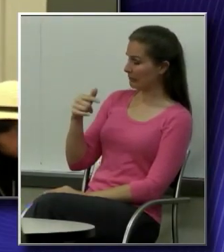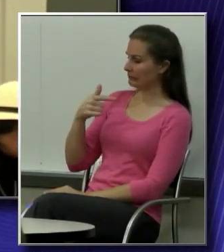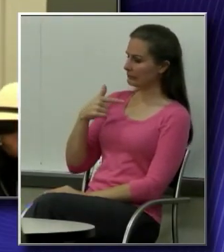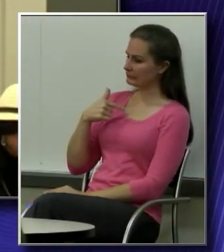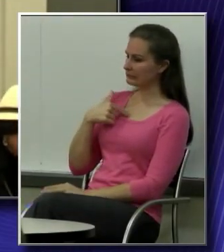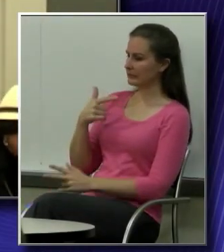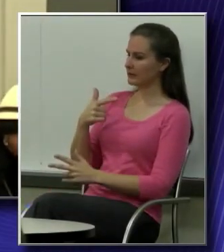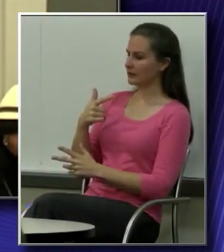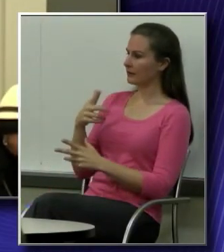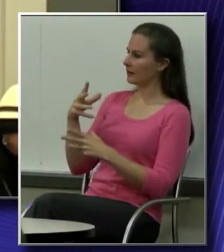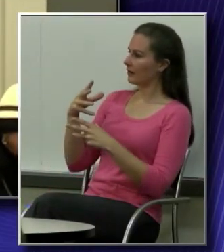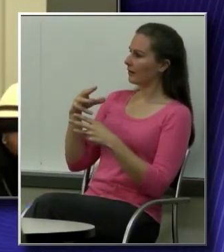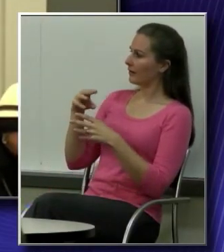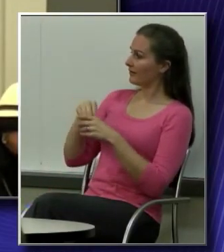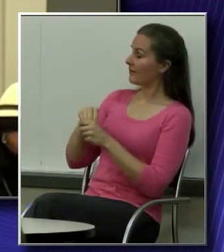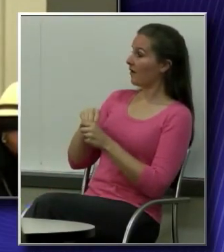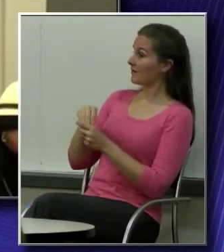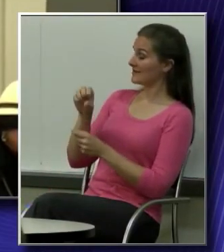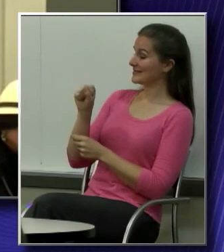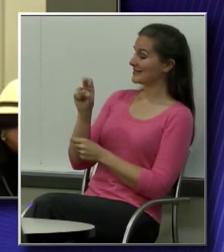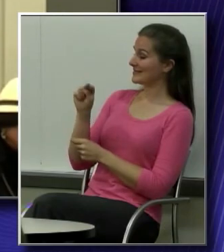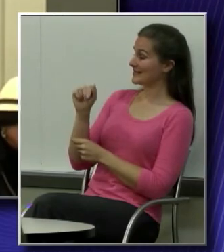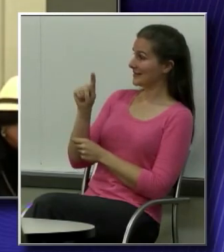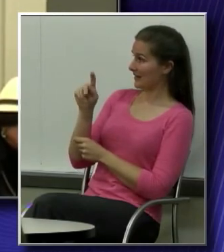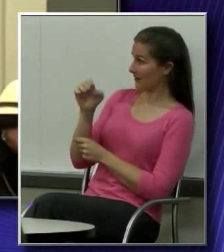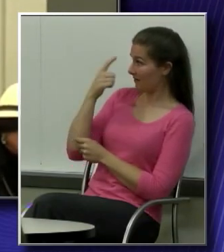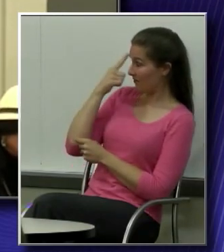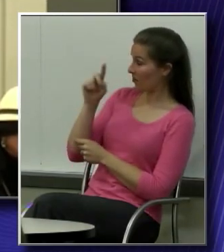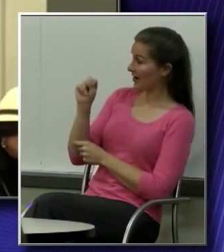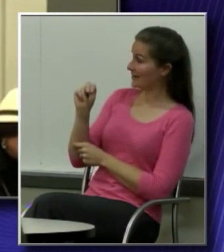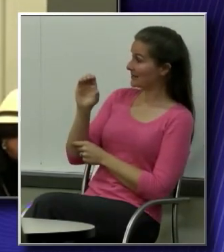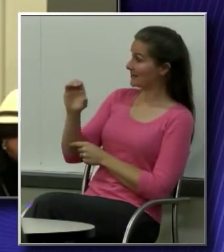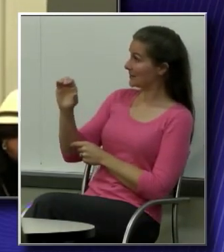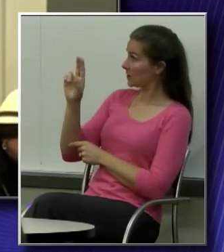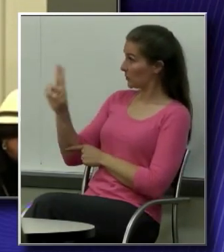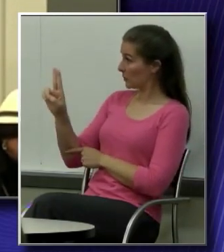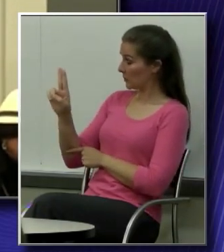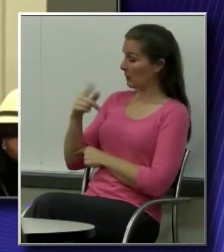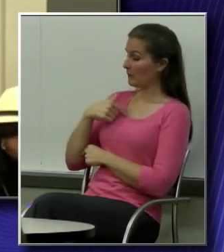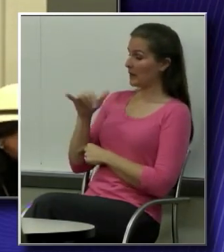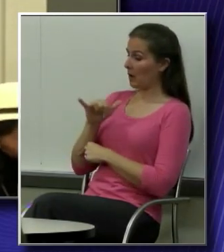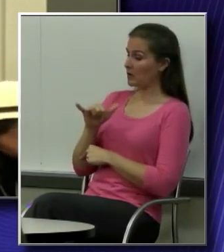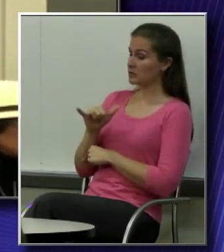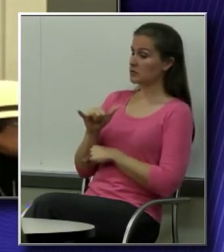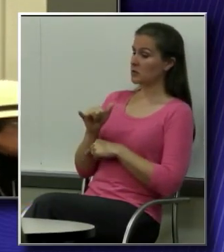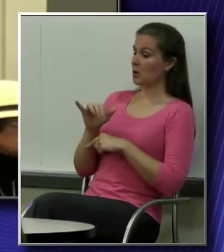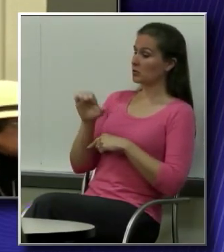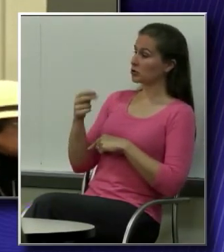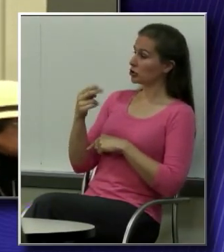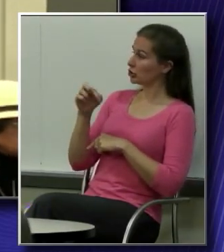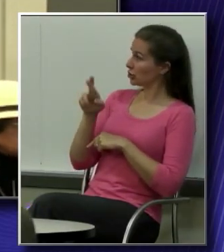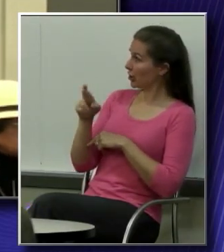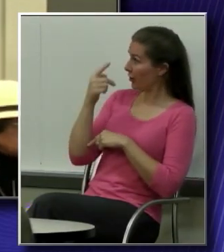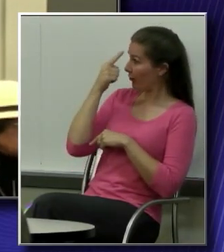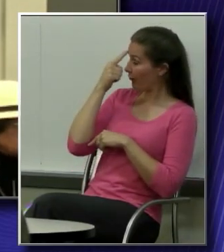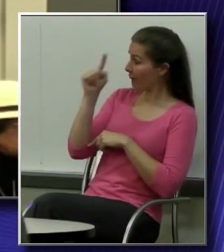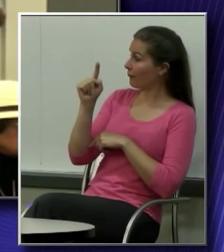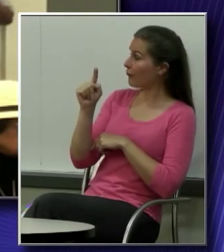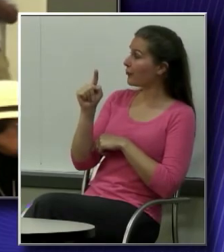Faculty Senate here at NCCU. I also serve as chair of the